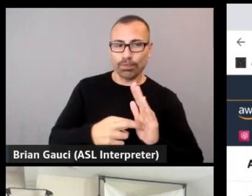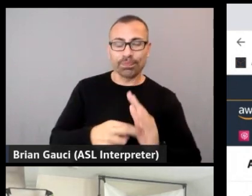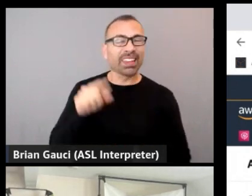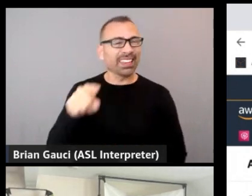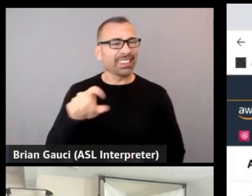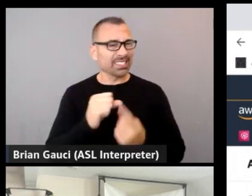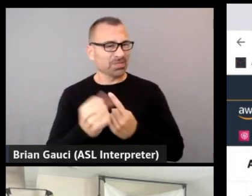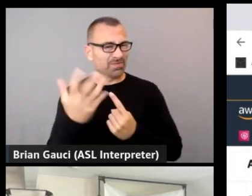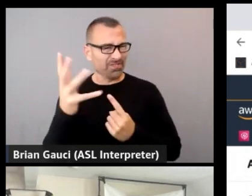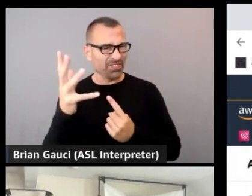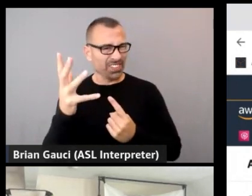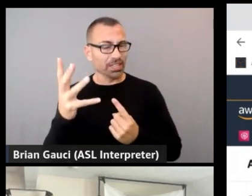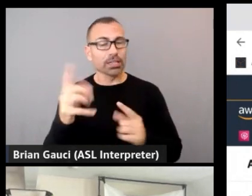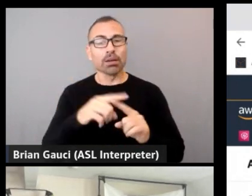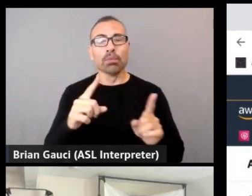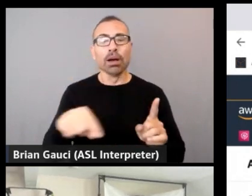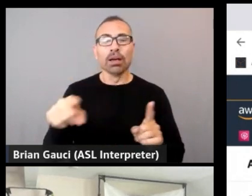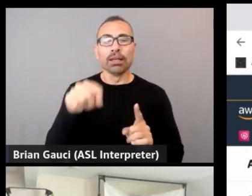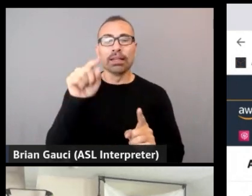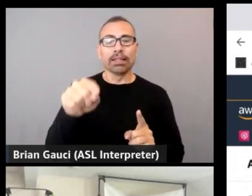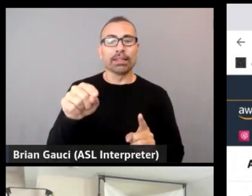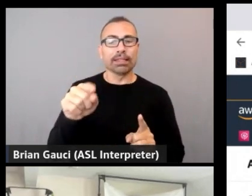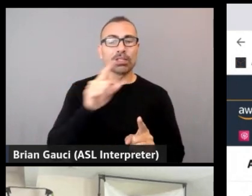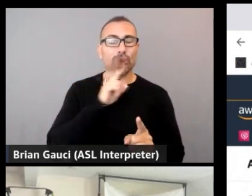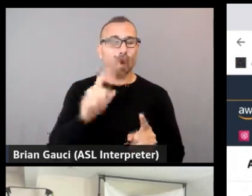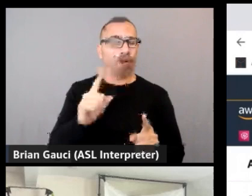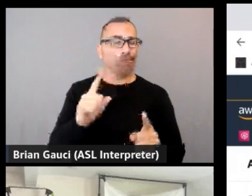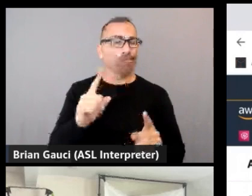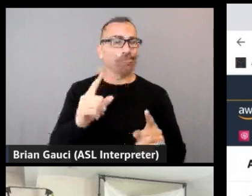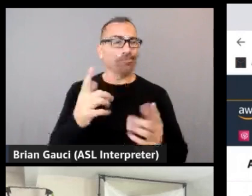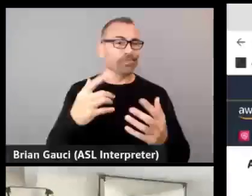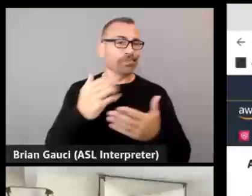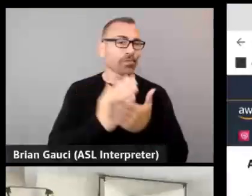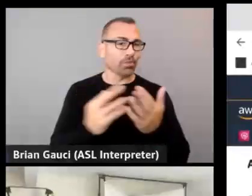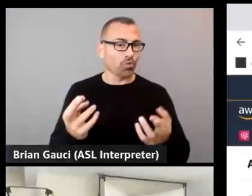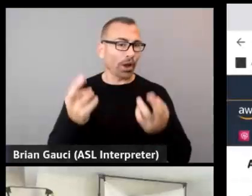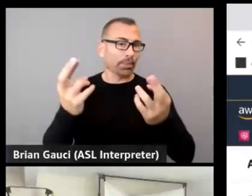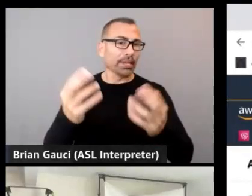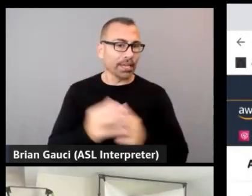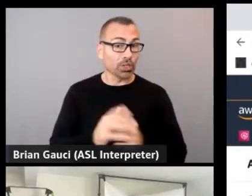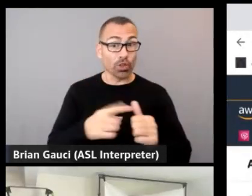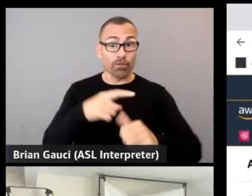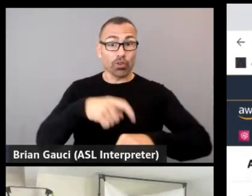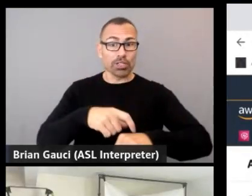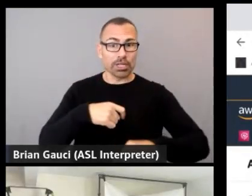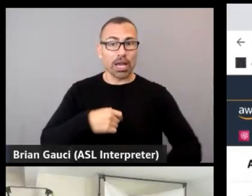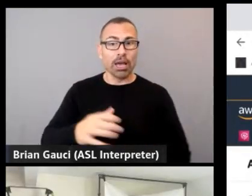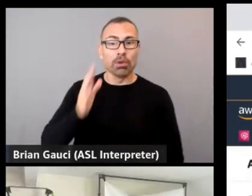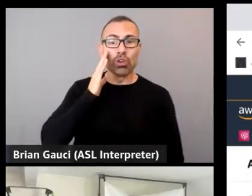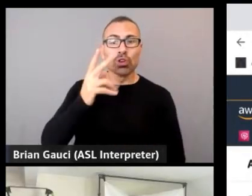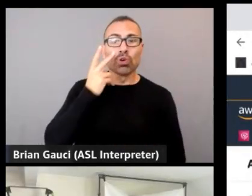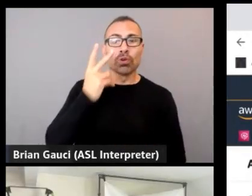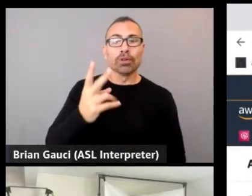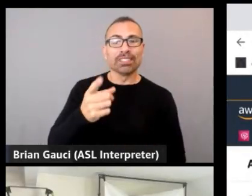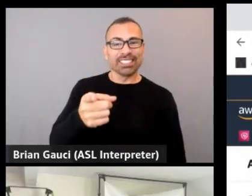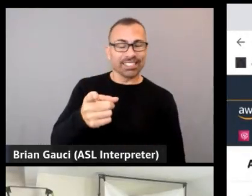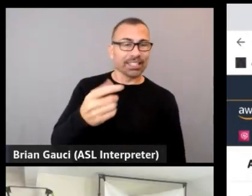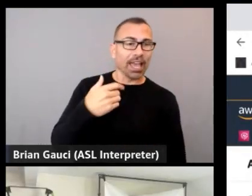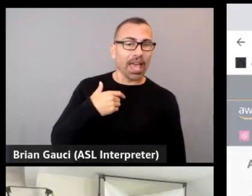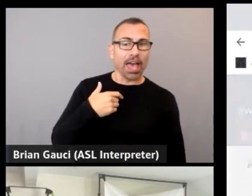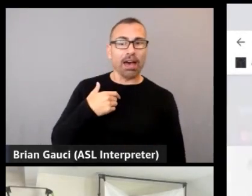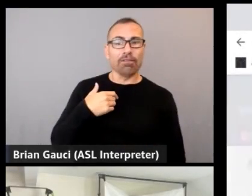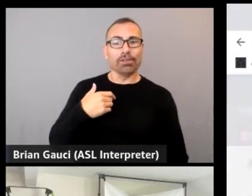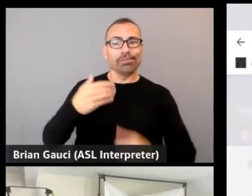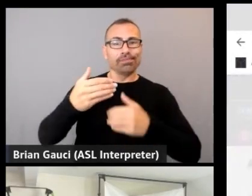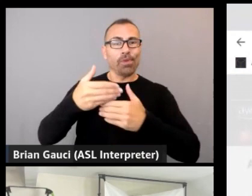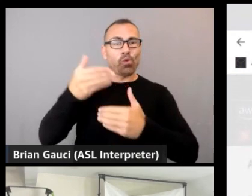one, but they're called recommendations. The first time you do it, it actually pops up a window that looks kind of like this.